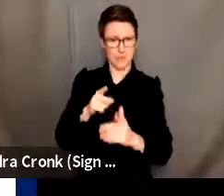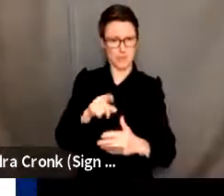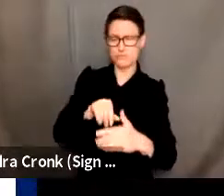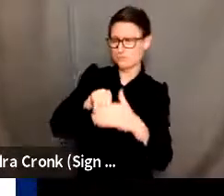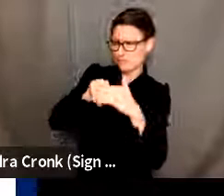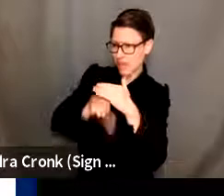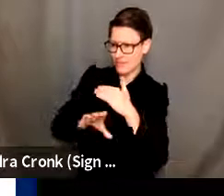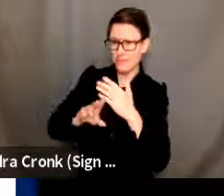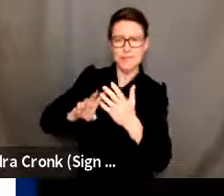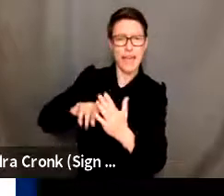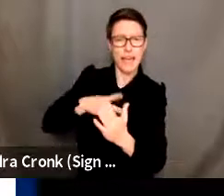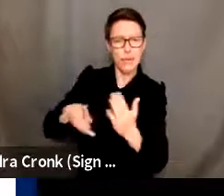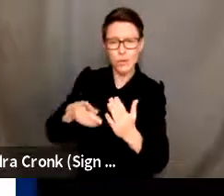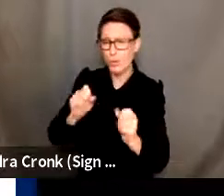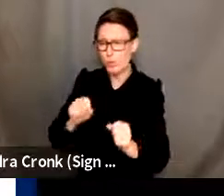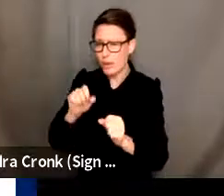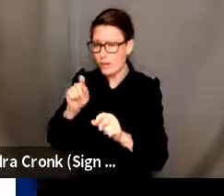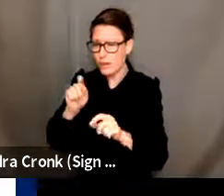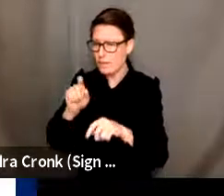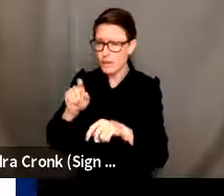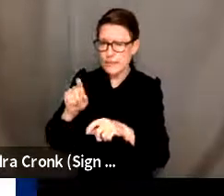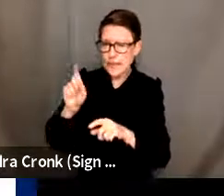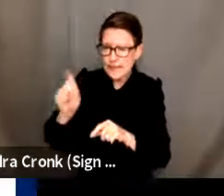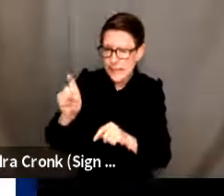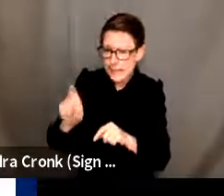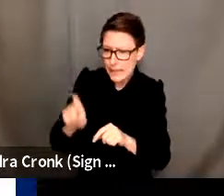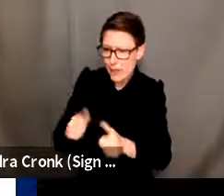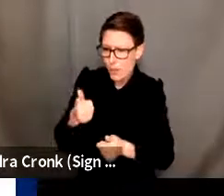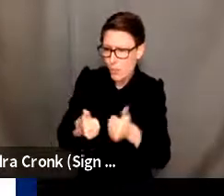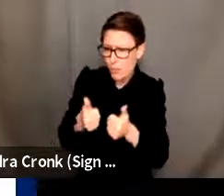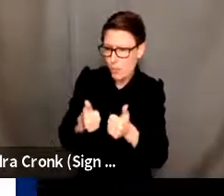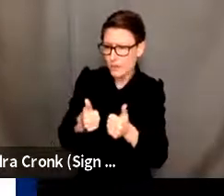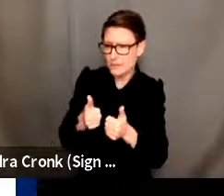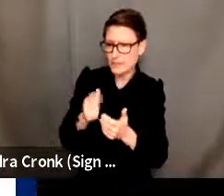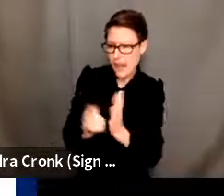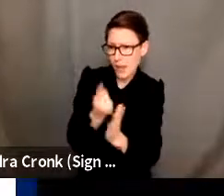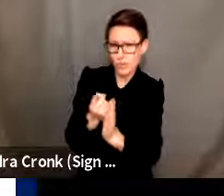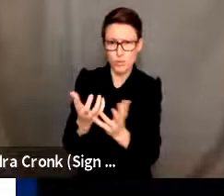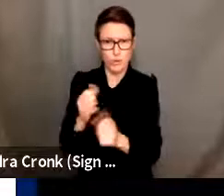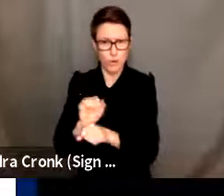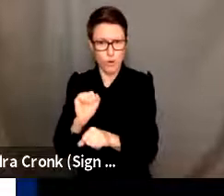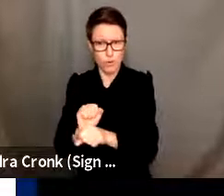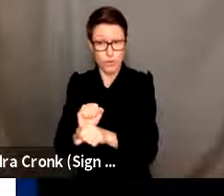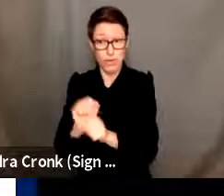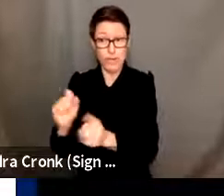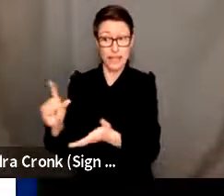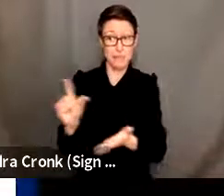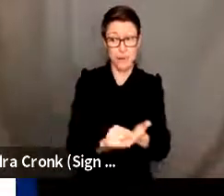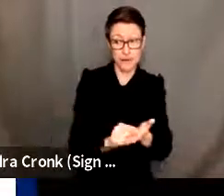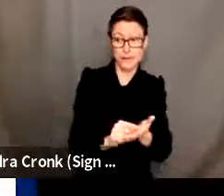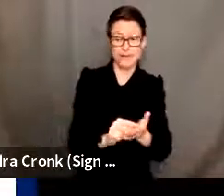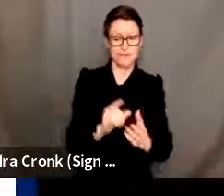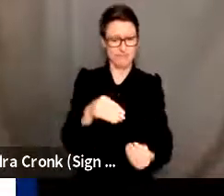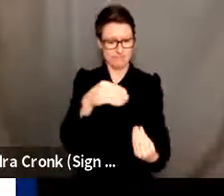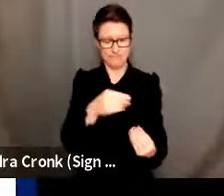also will have a log of all your hours that you can see and print from home as needed. If you're working on a group